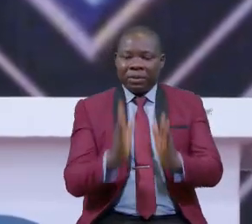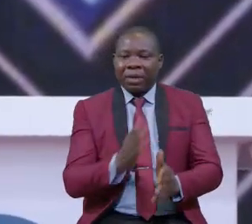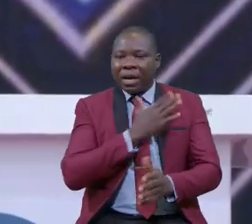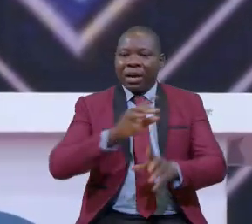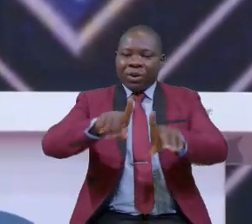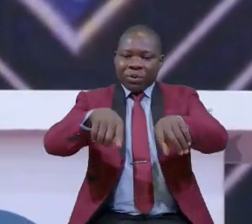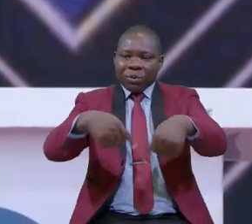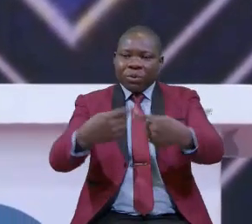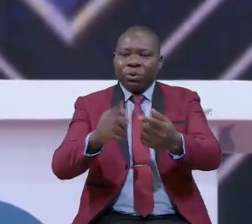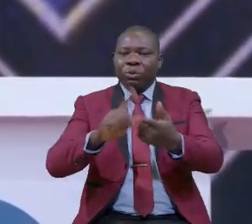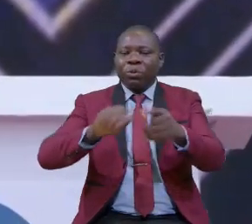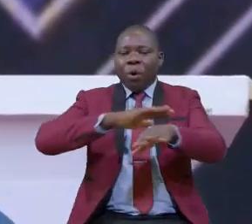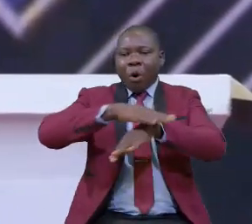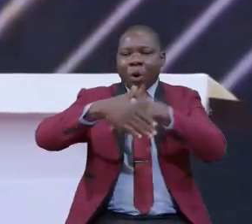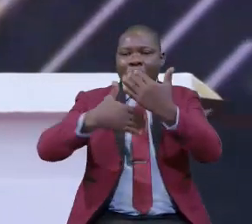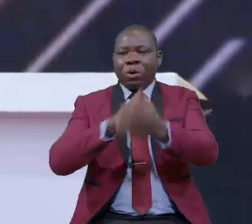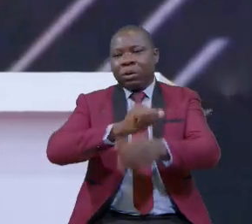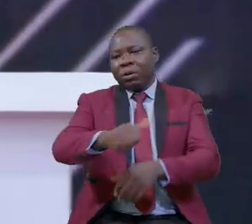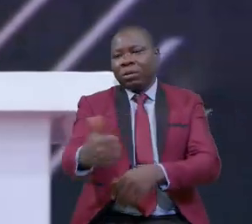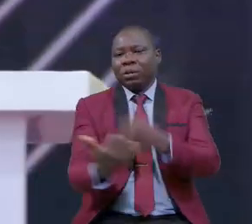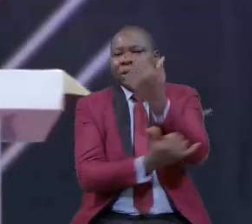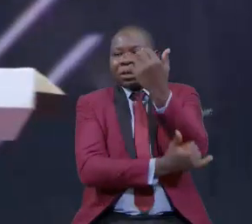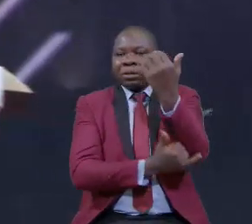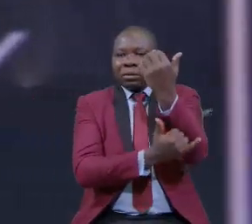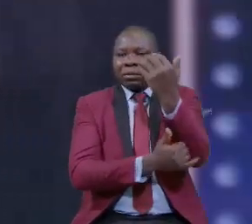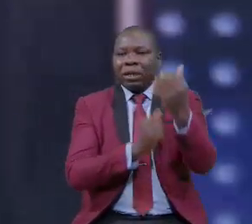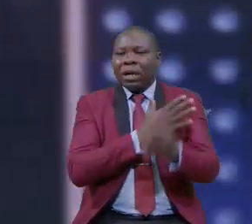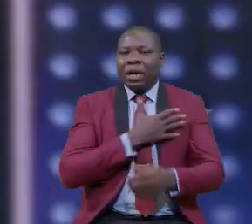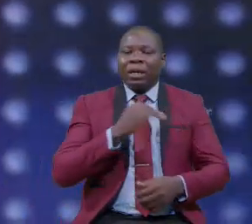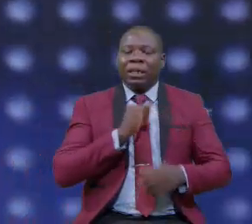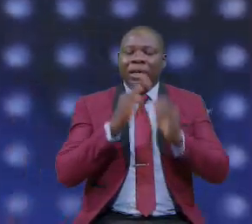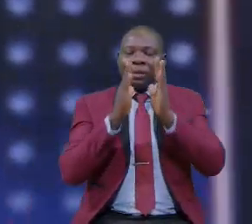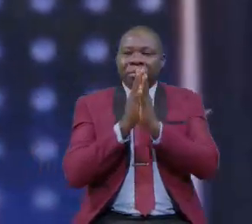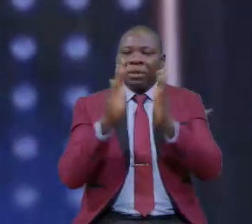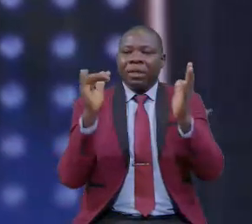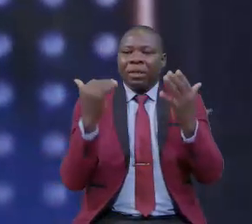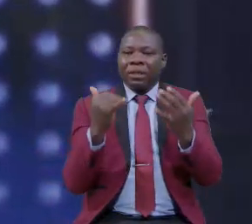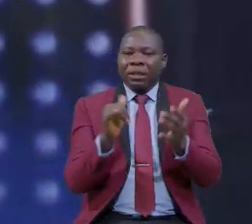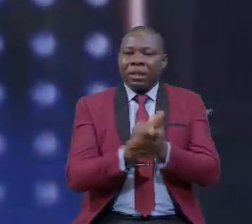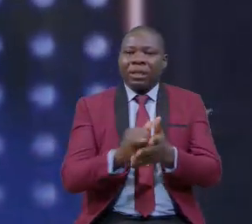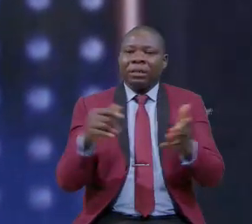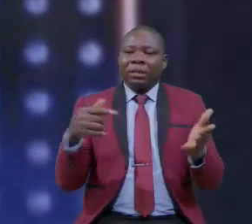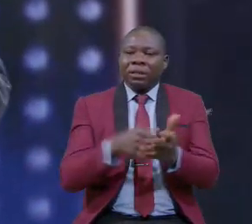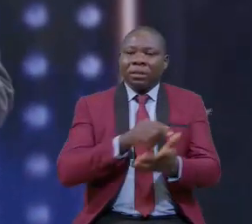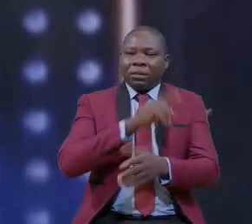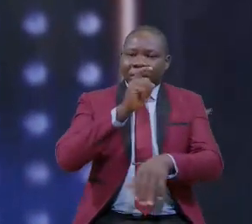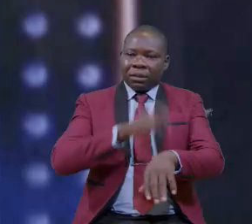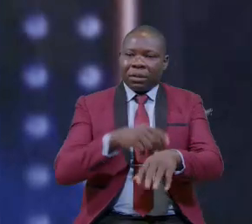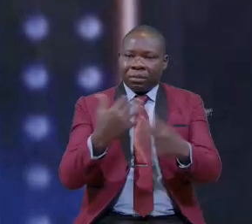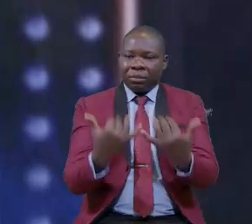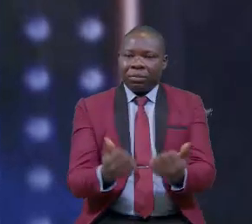globe. And I pray that this time together will be a time of